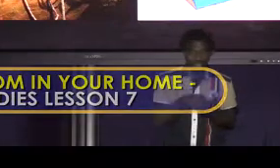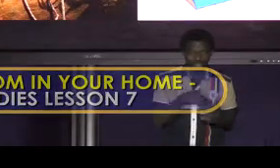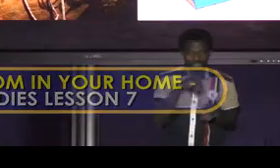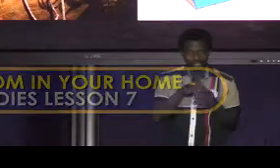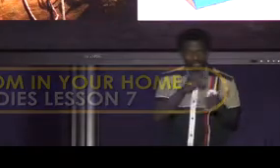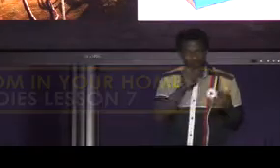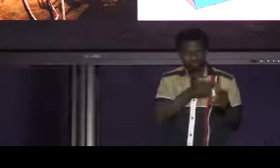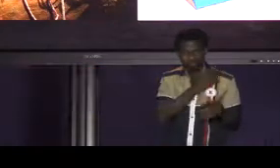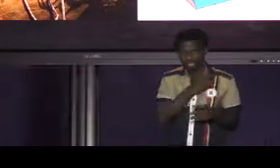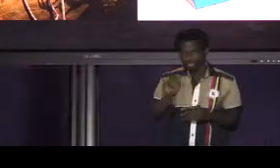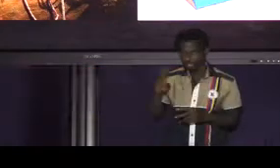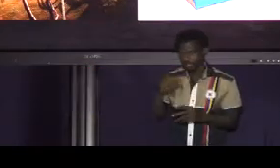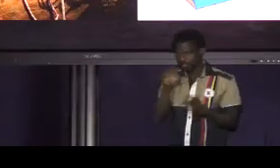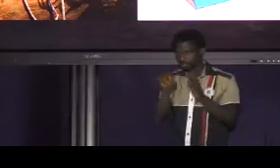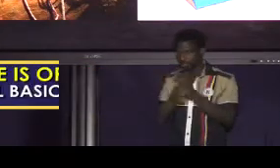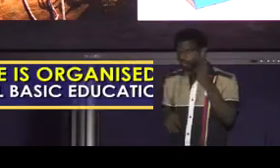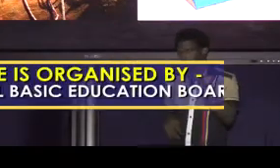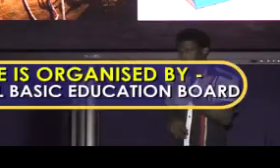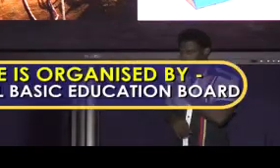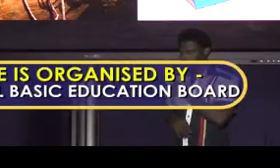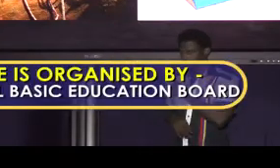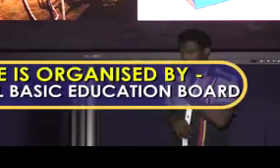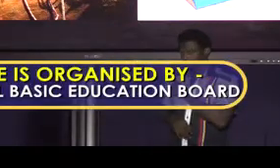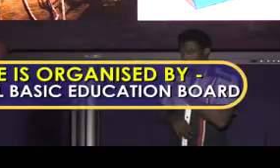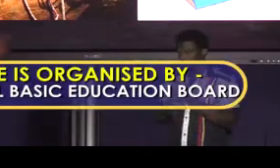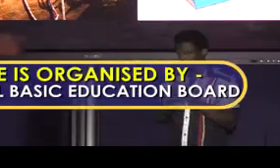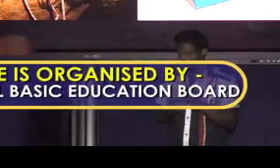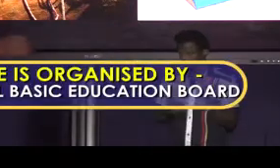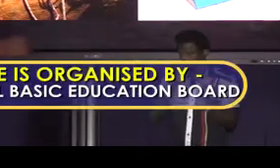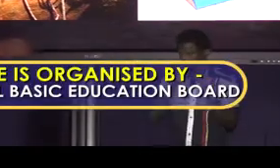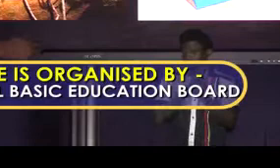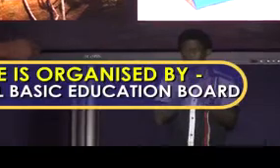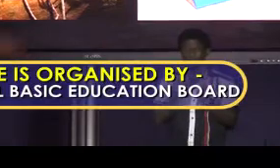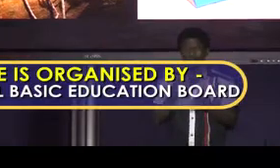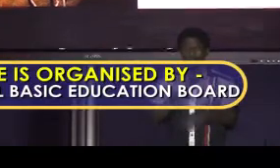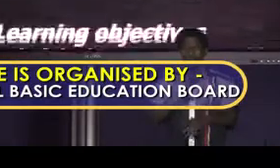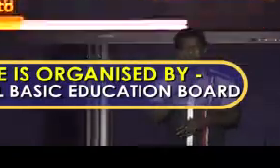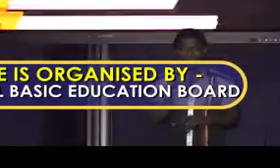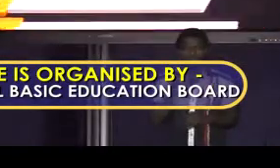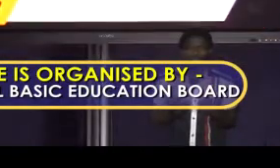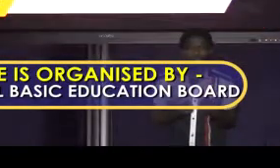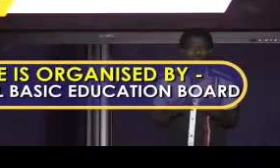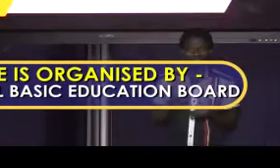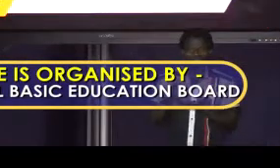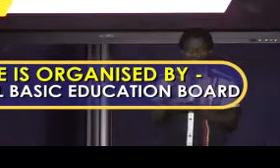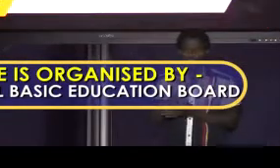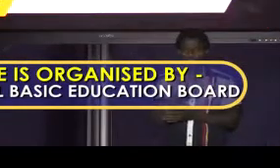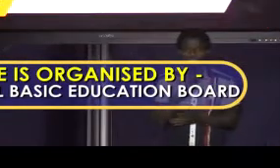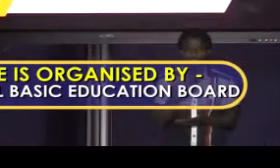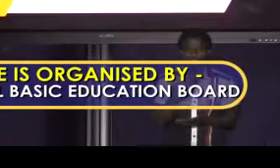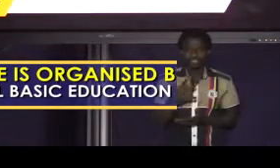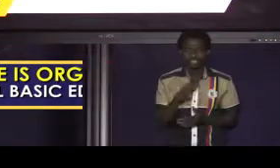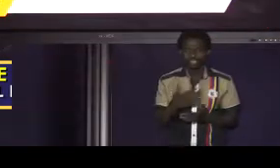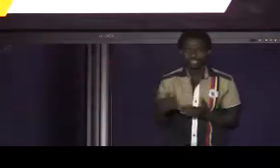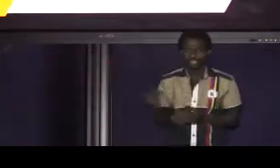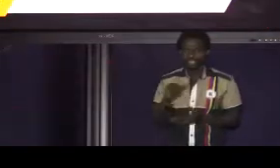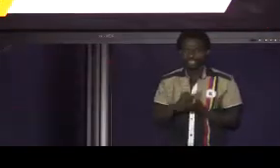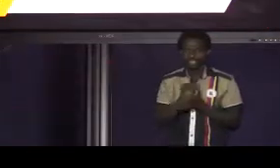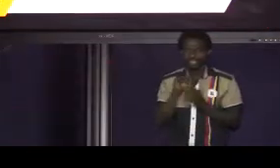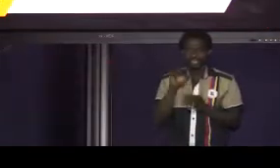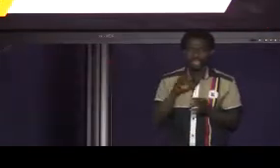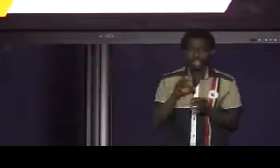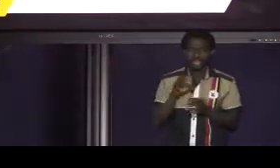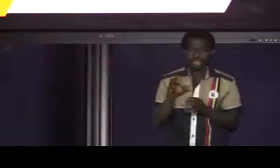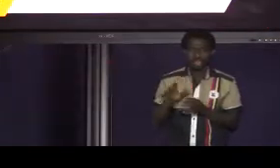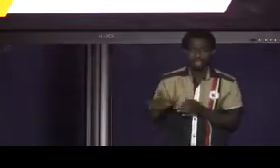find it here. Three things. Okay, fine. So you have written your three things that are common to